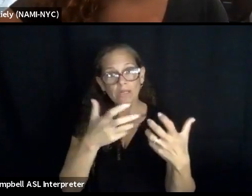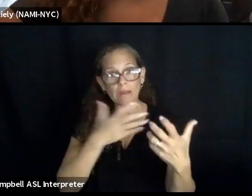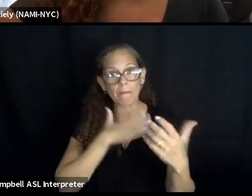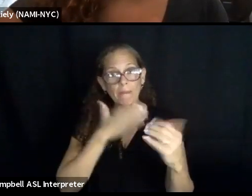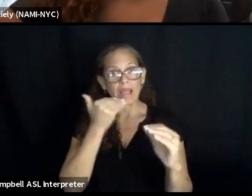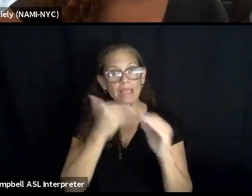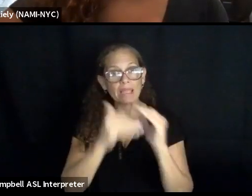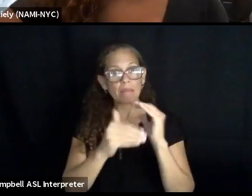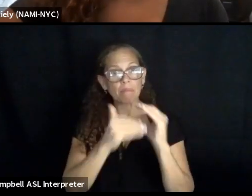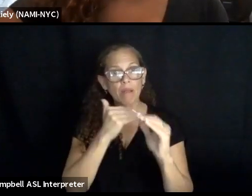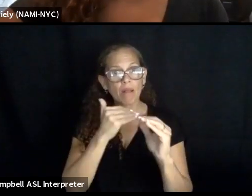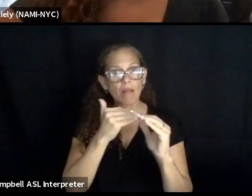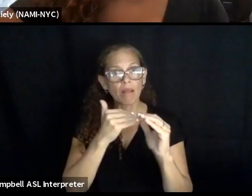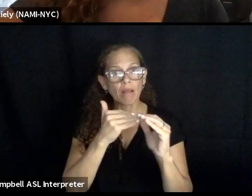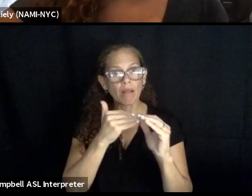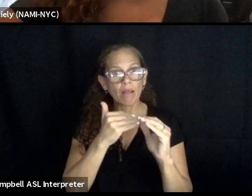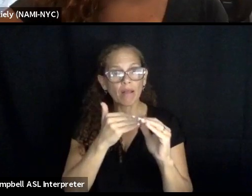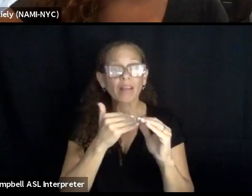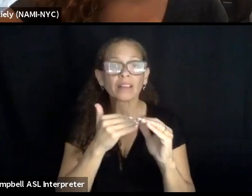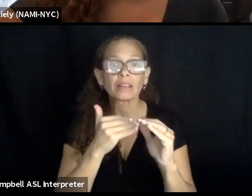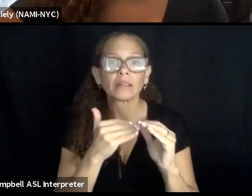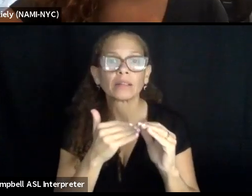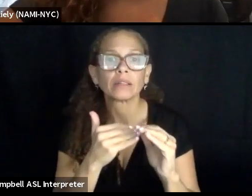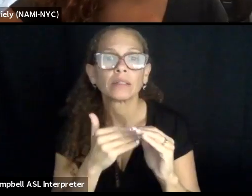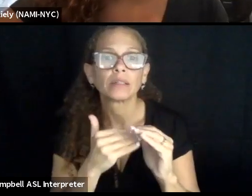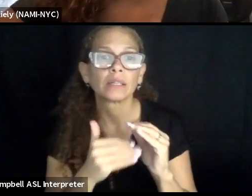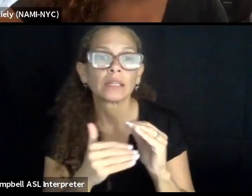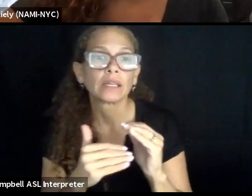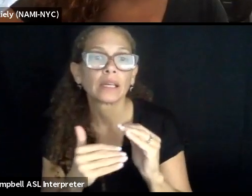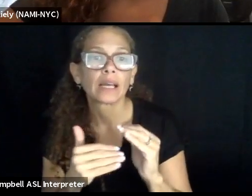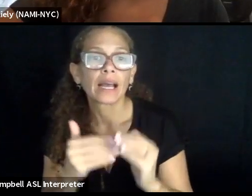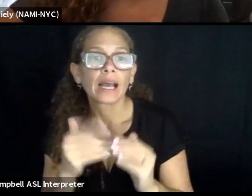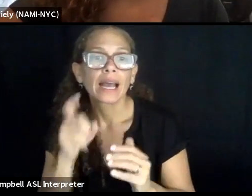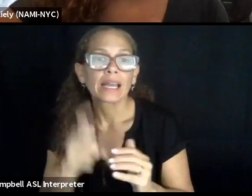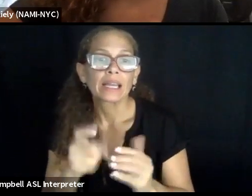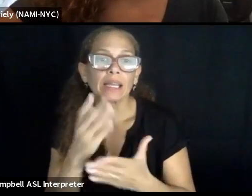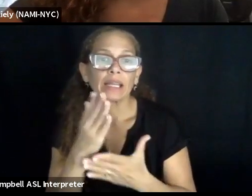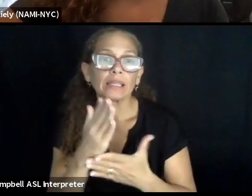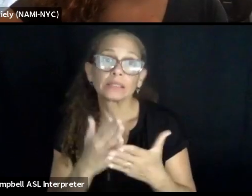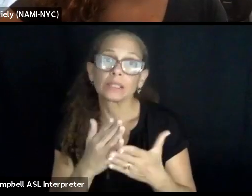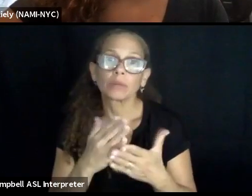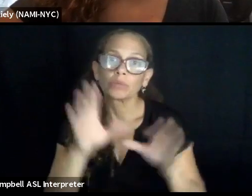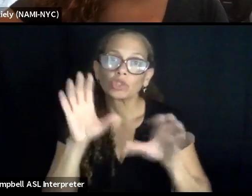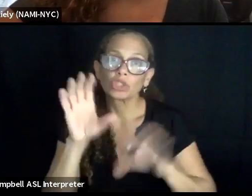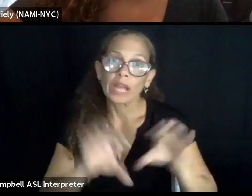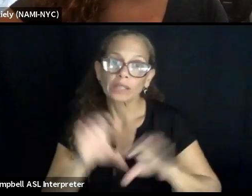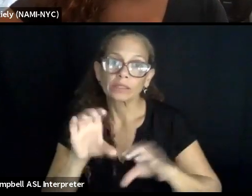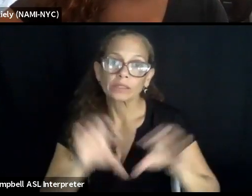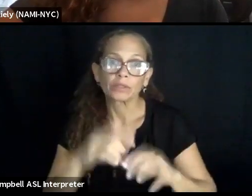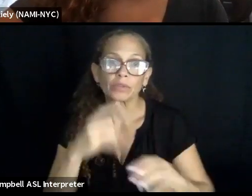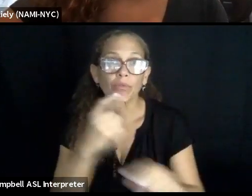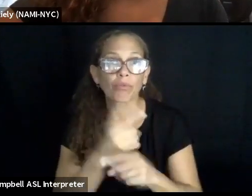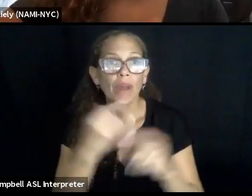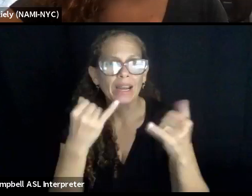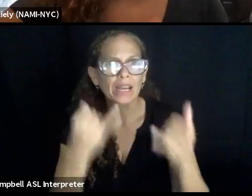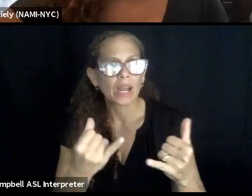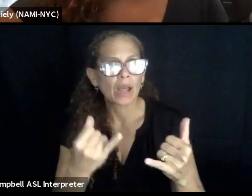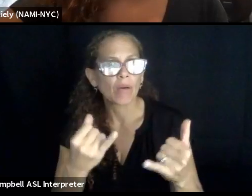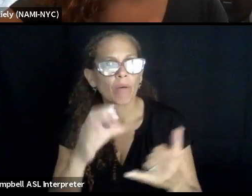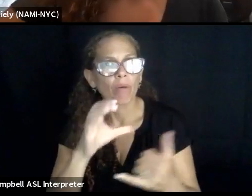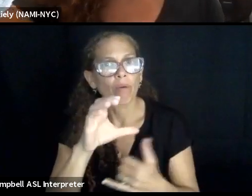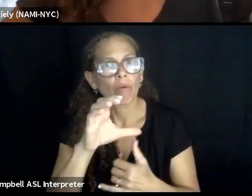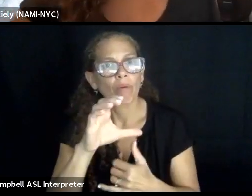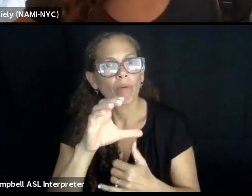address, I'll put it in the chat, but a lot of things are running through the chat right now. Perhaps Clara can share that in